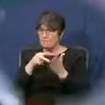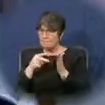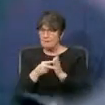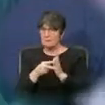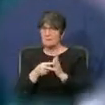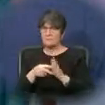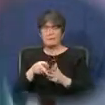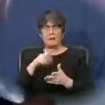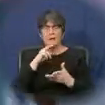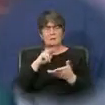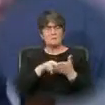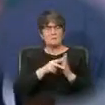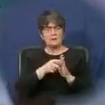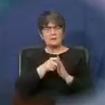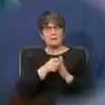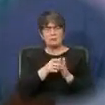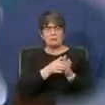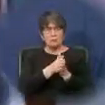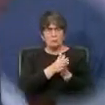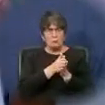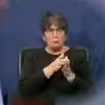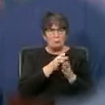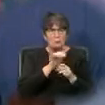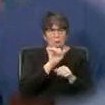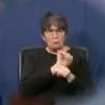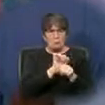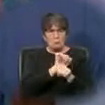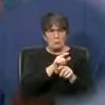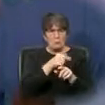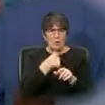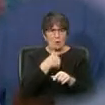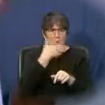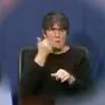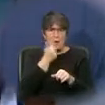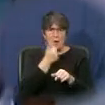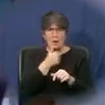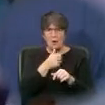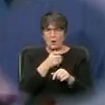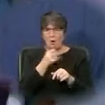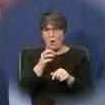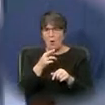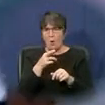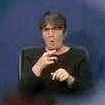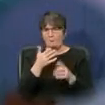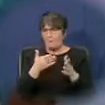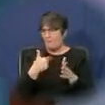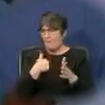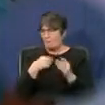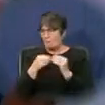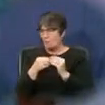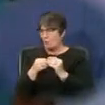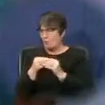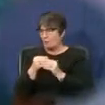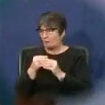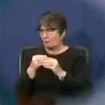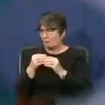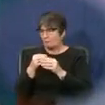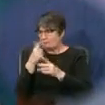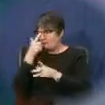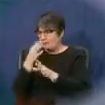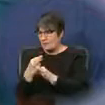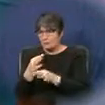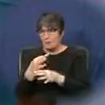not to be competitive to either who's better or how we lord our lives or we're more faithful, we're more church or whatever,